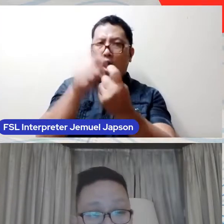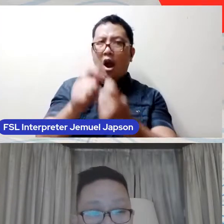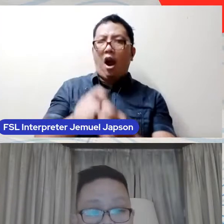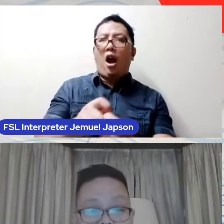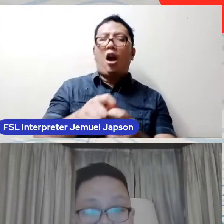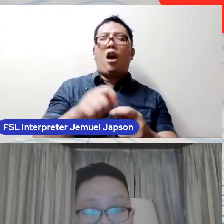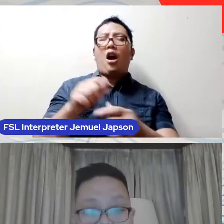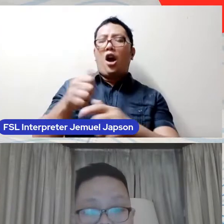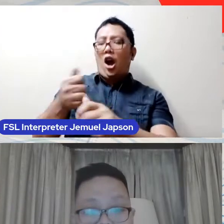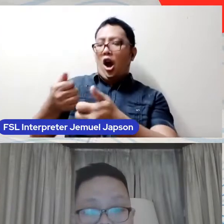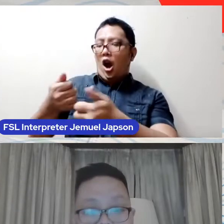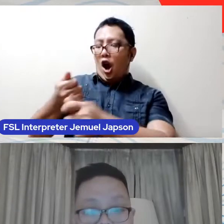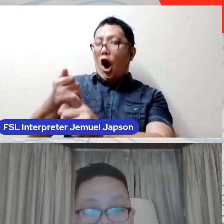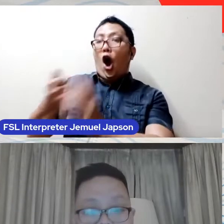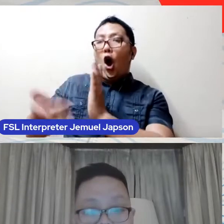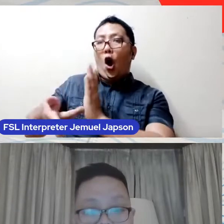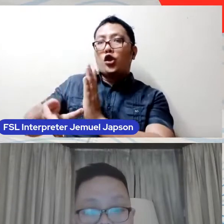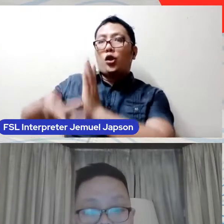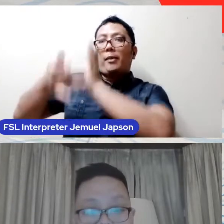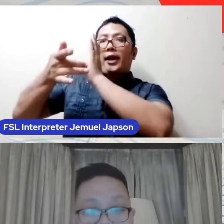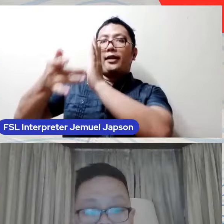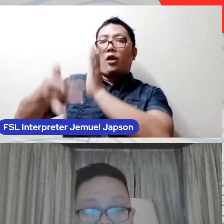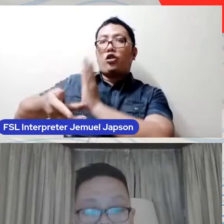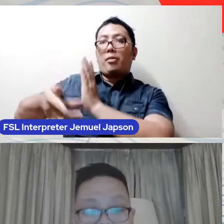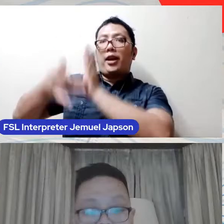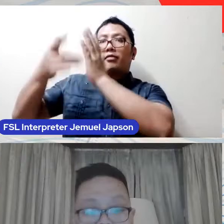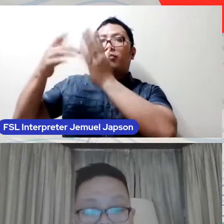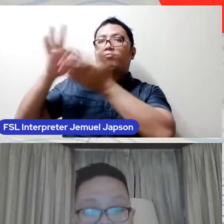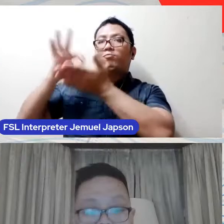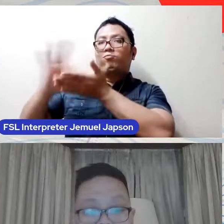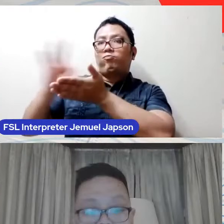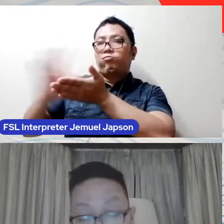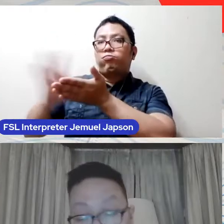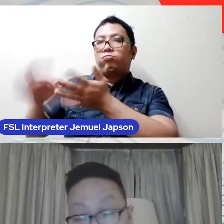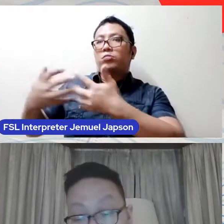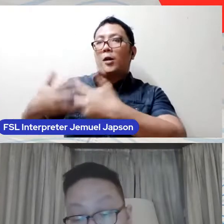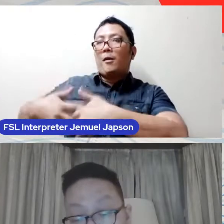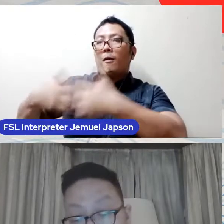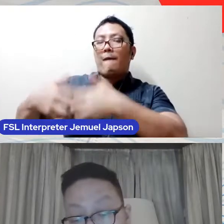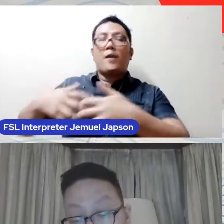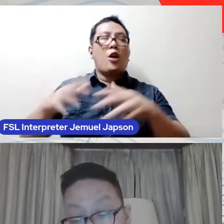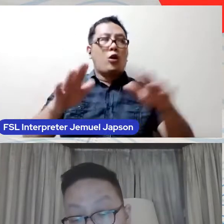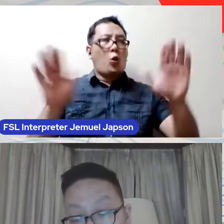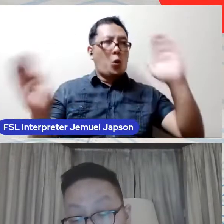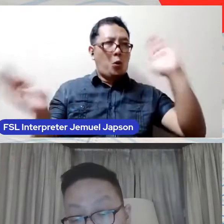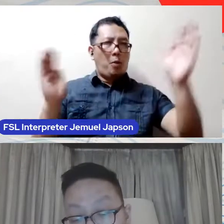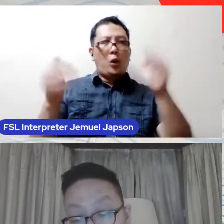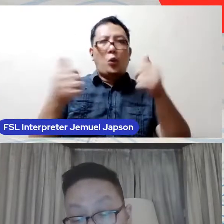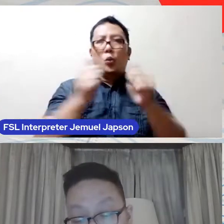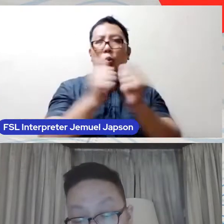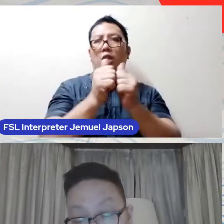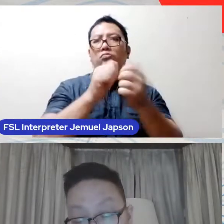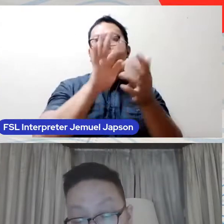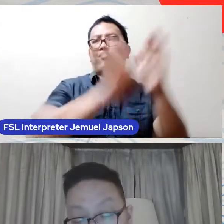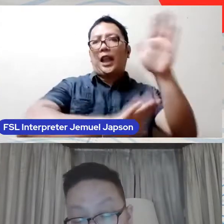election system has been in the past based entirely on the Random Manual Audit conducted in the